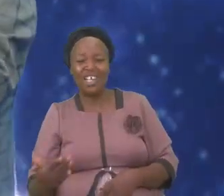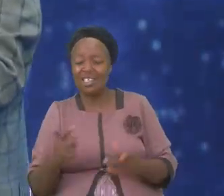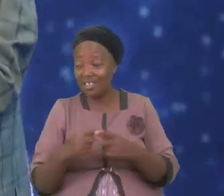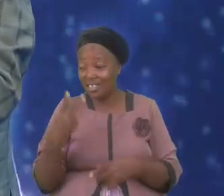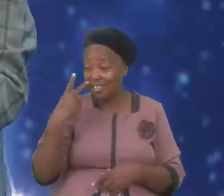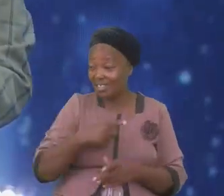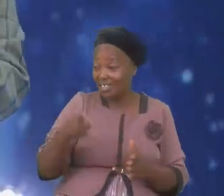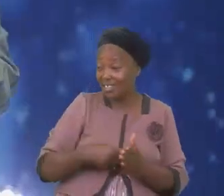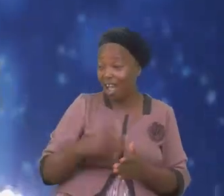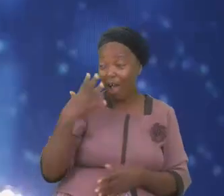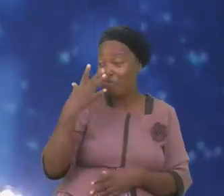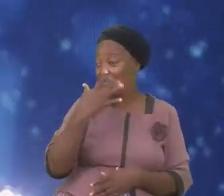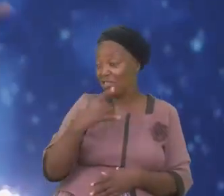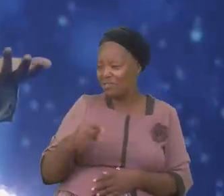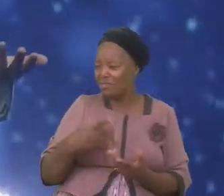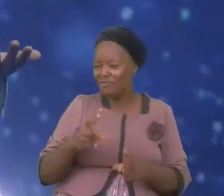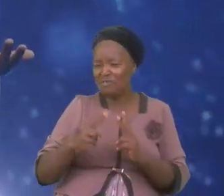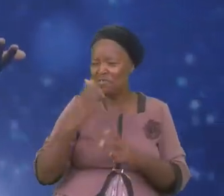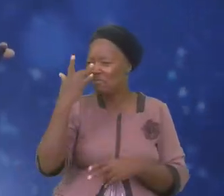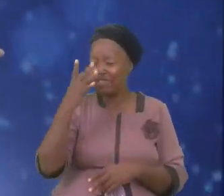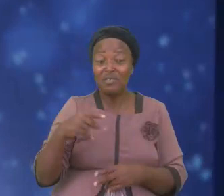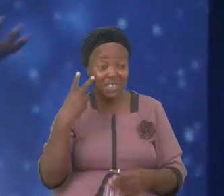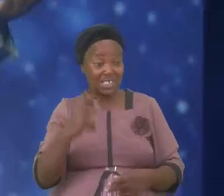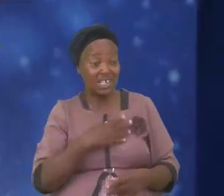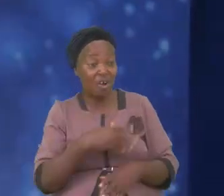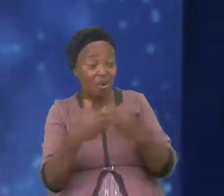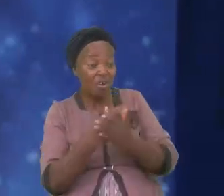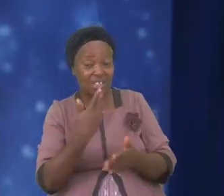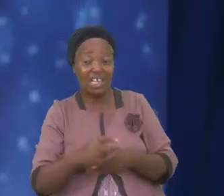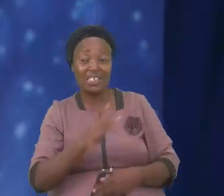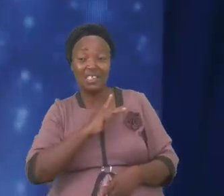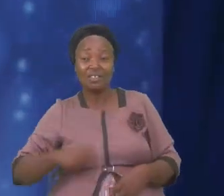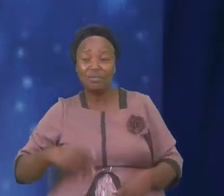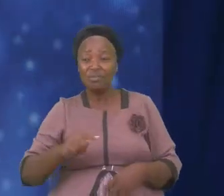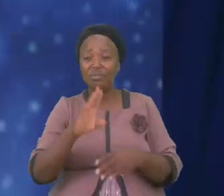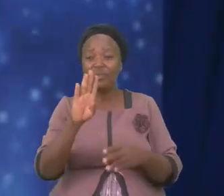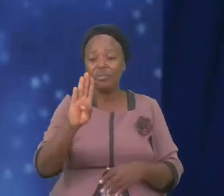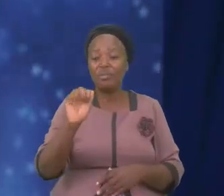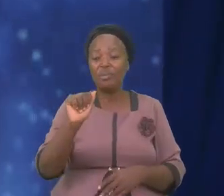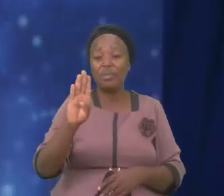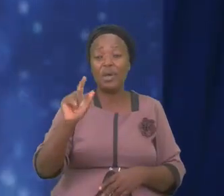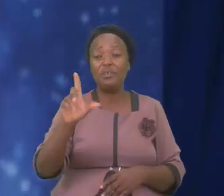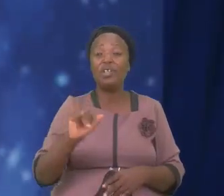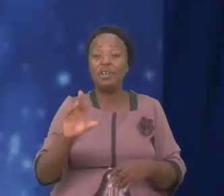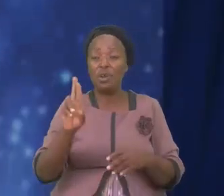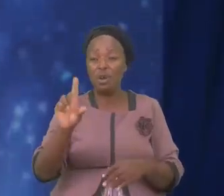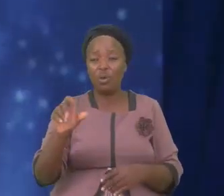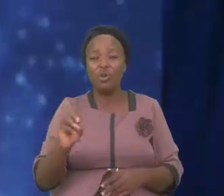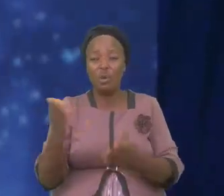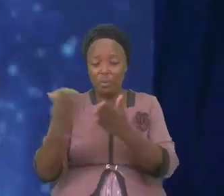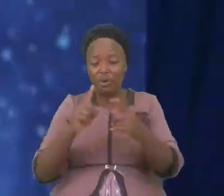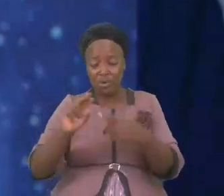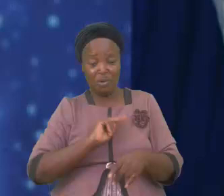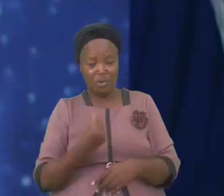of Babylon is brought to us. We're eating the same thing with Nebuchadnezzar. They didn't call